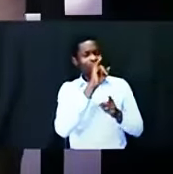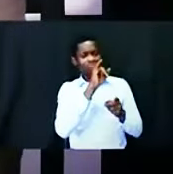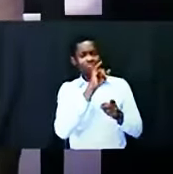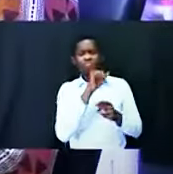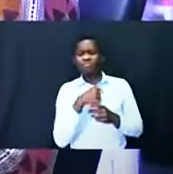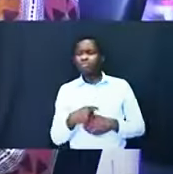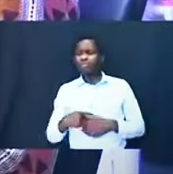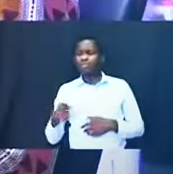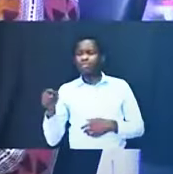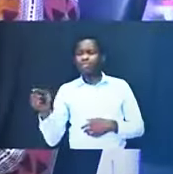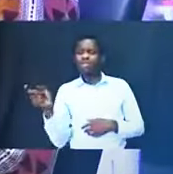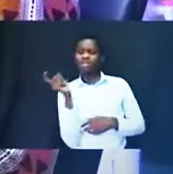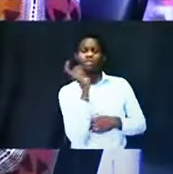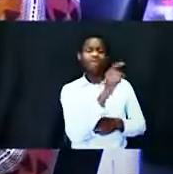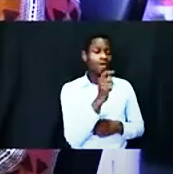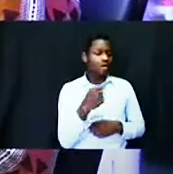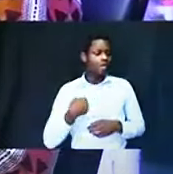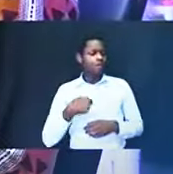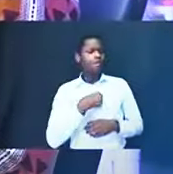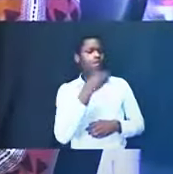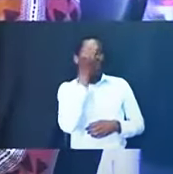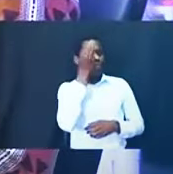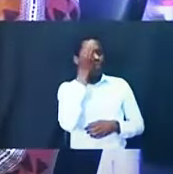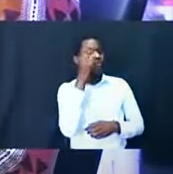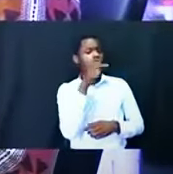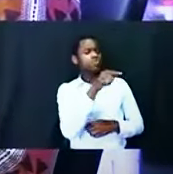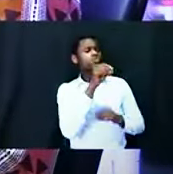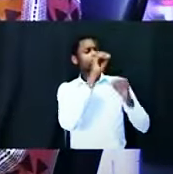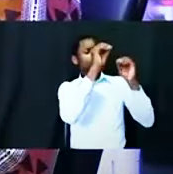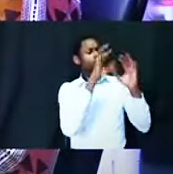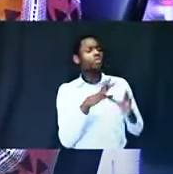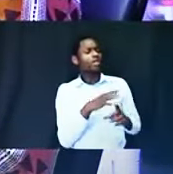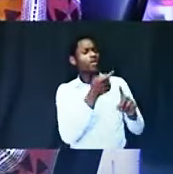Who has come from God. For no one